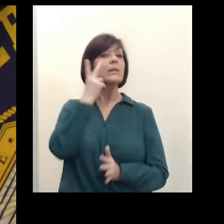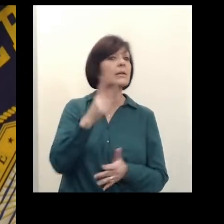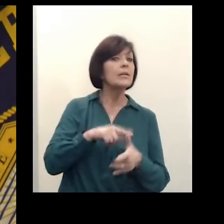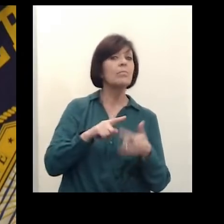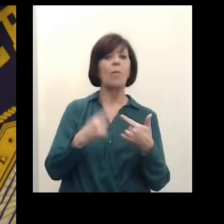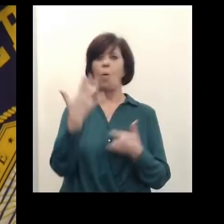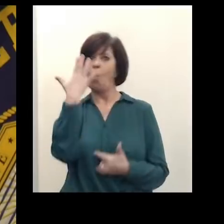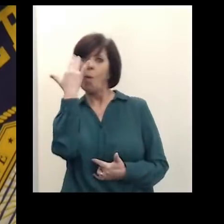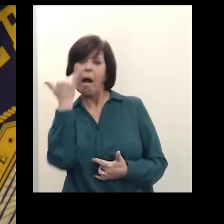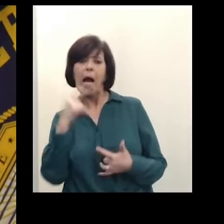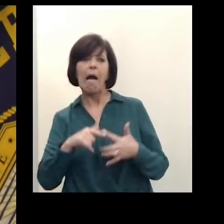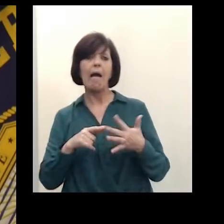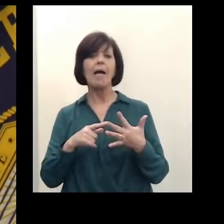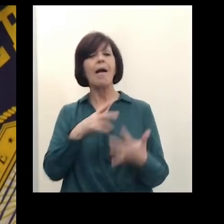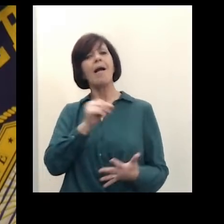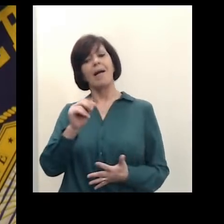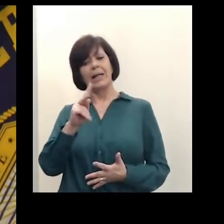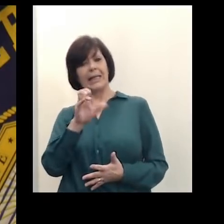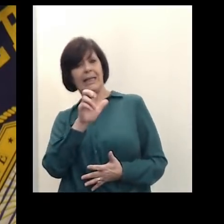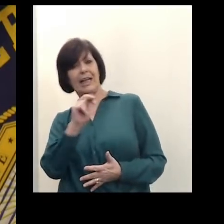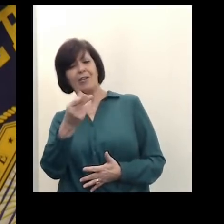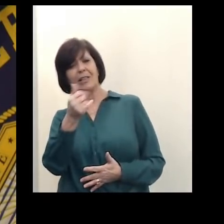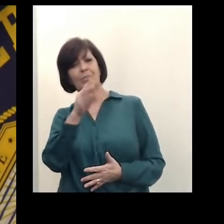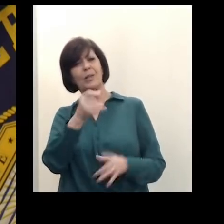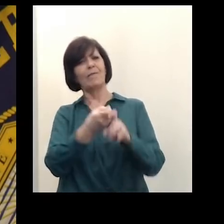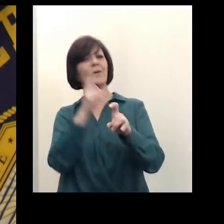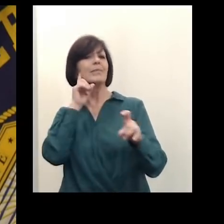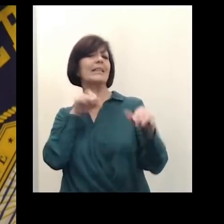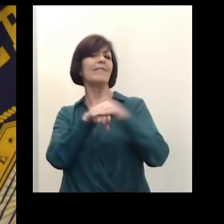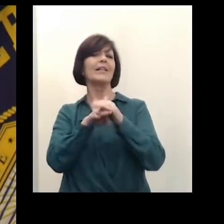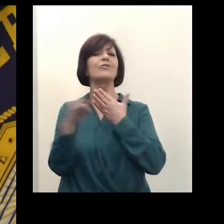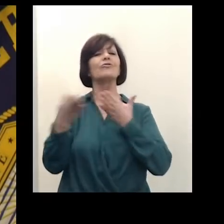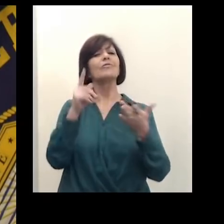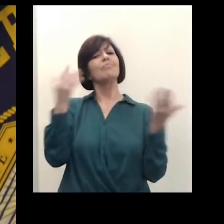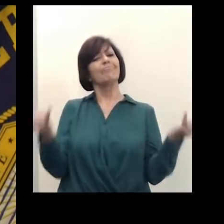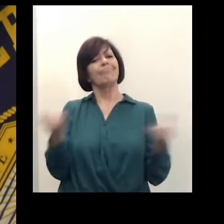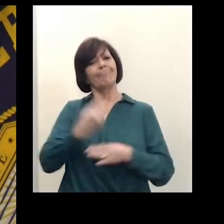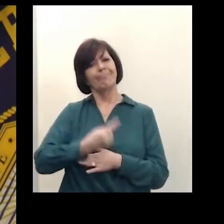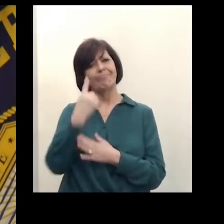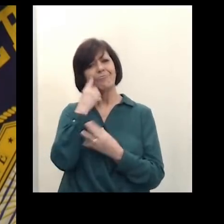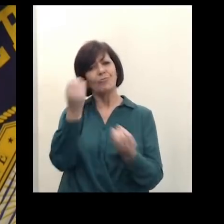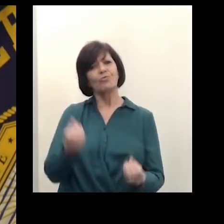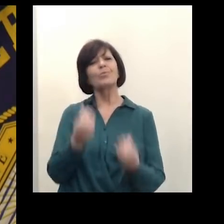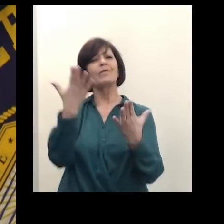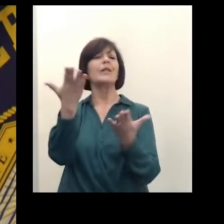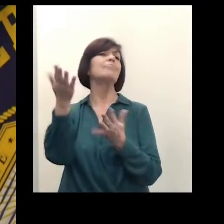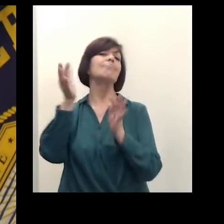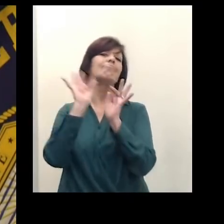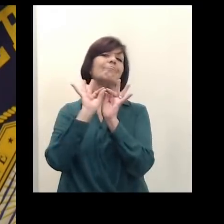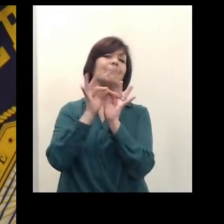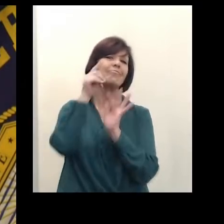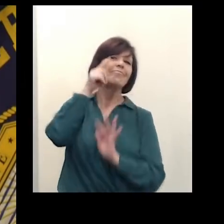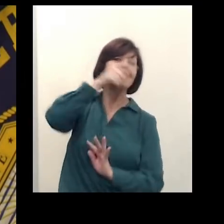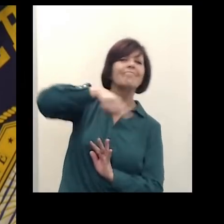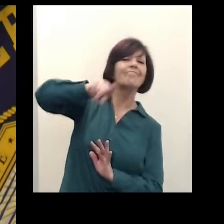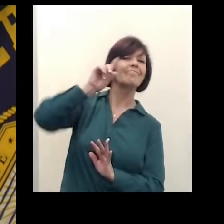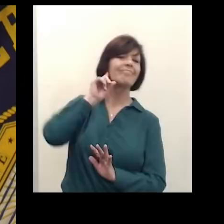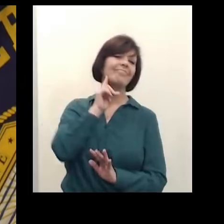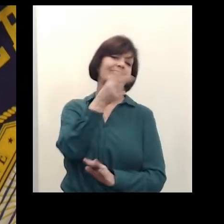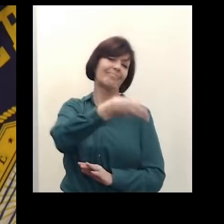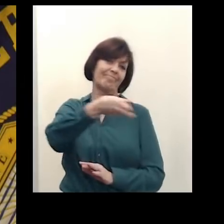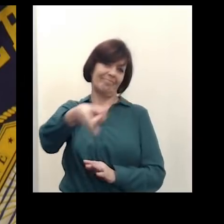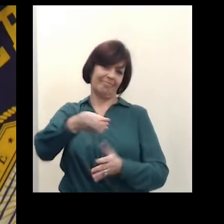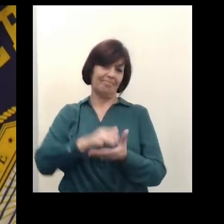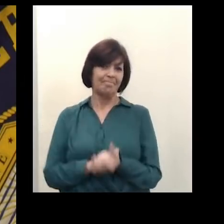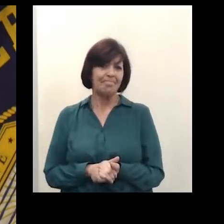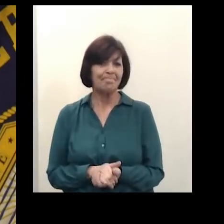And, of course, Karen Gambino from Deaf Access Services is here today to provide the American Sign Language to those who may have a